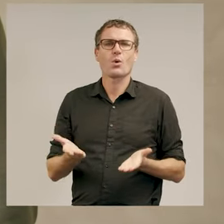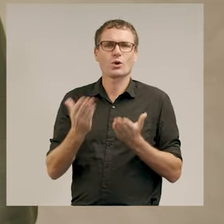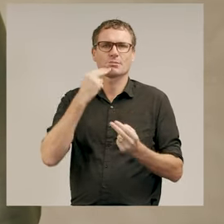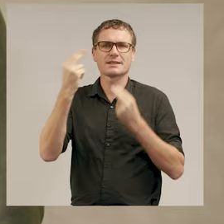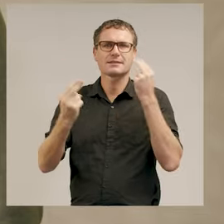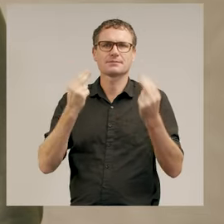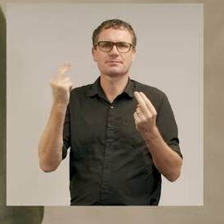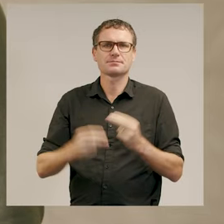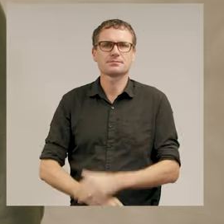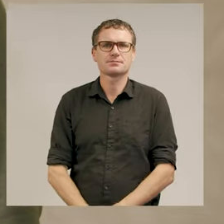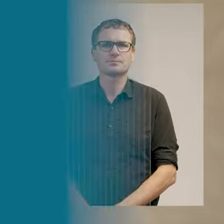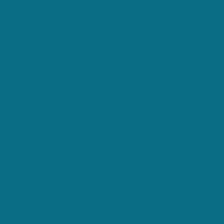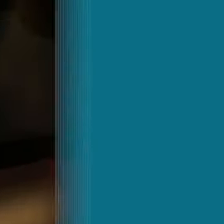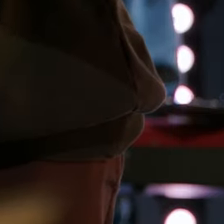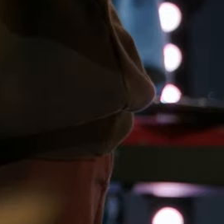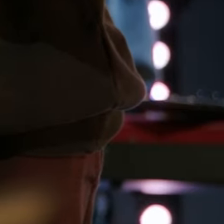up. Let's worship.